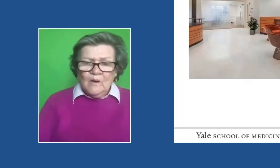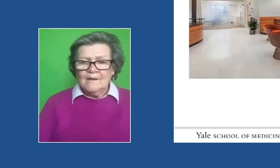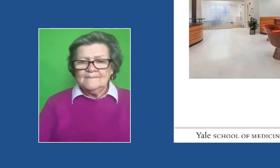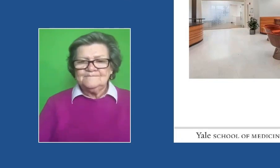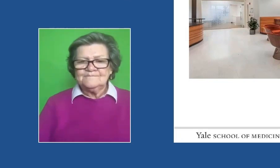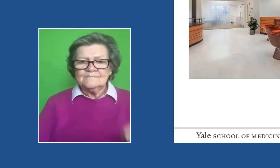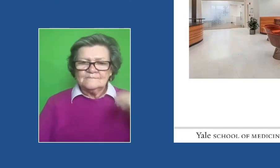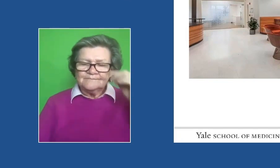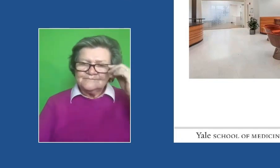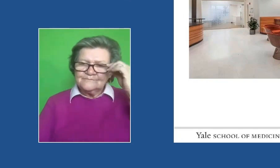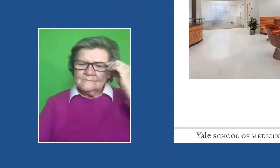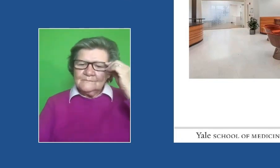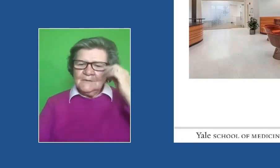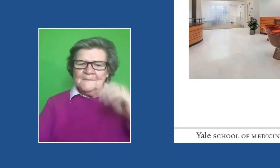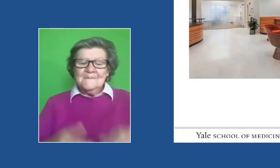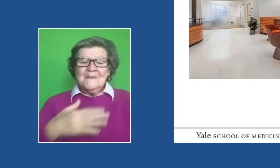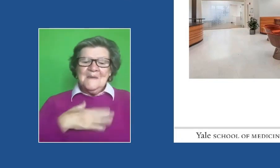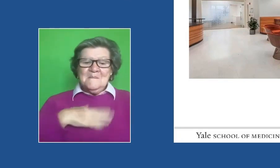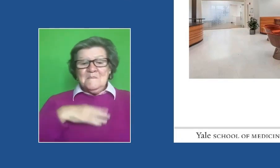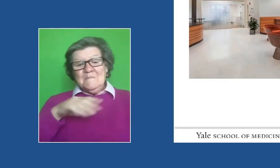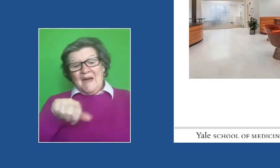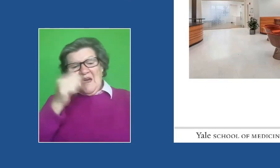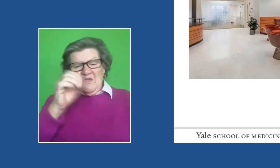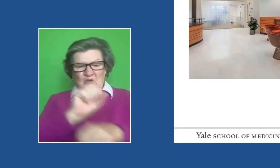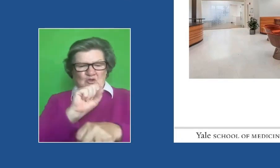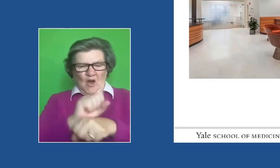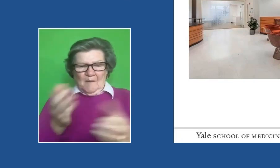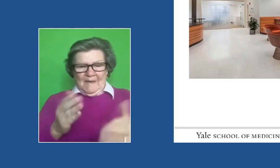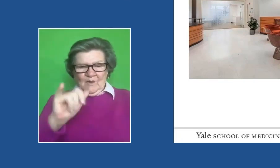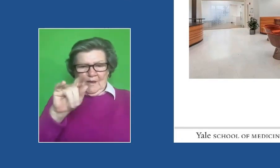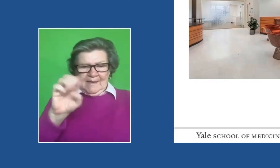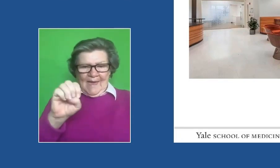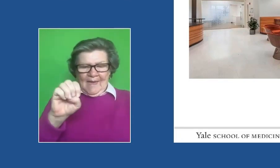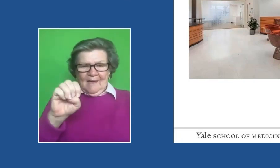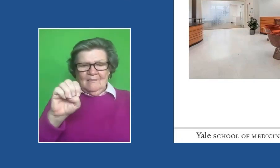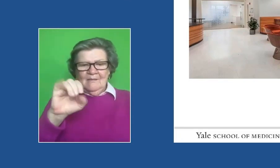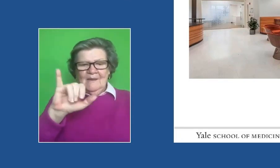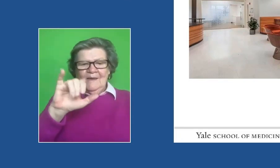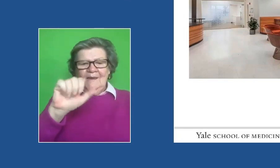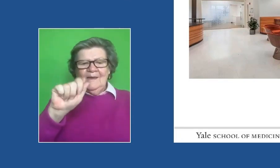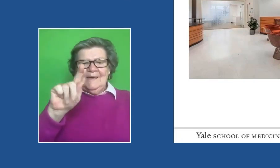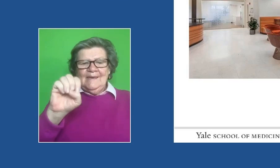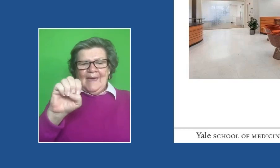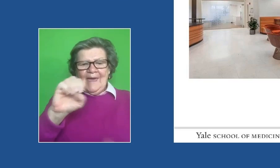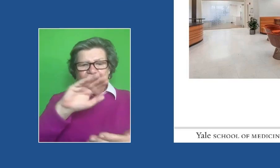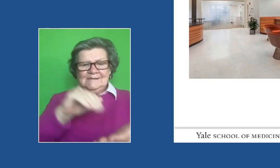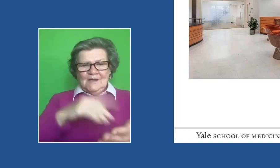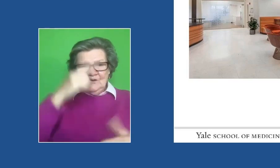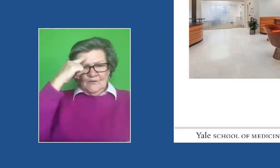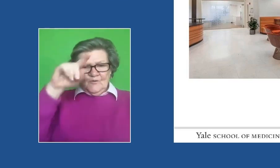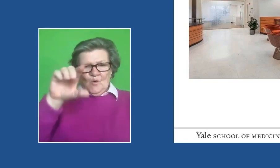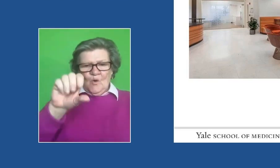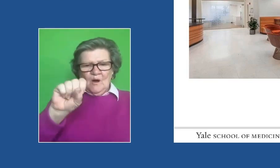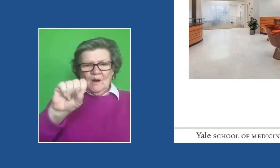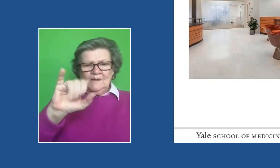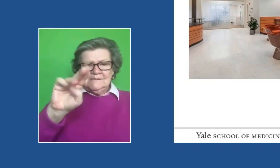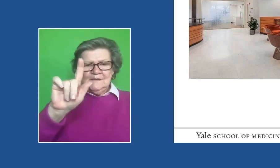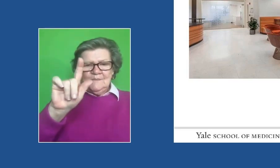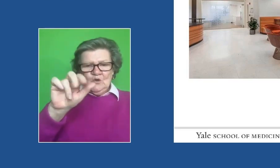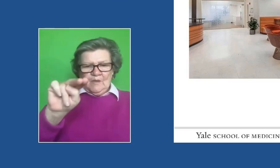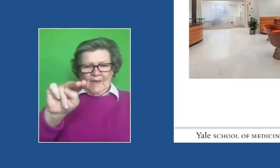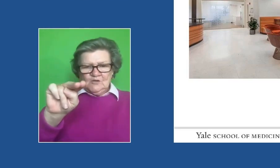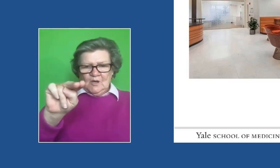What my other hat where we're at Yale is at the Yale Center for Medical Simulation, where we use simulated